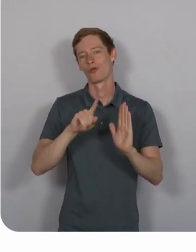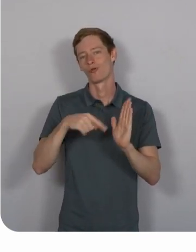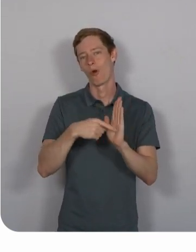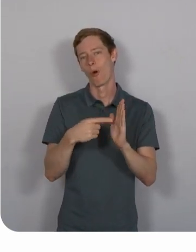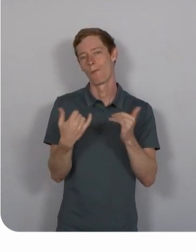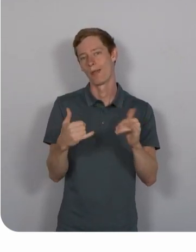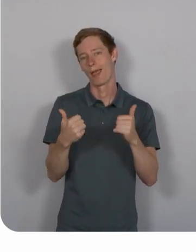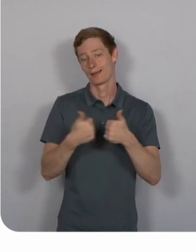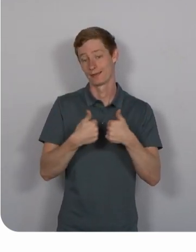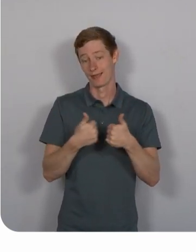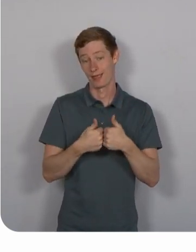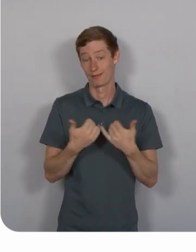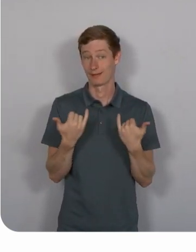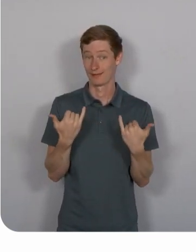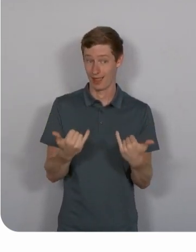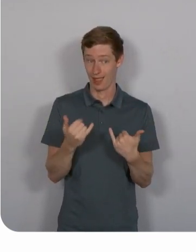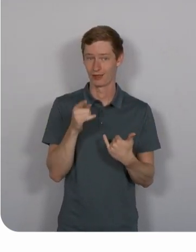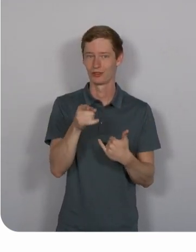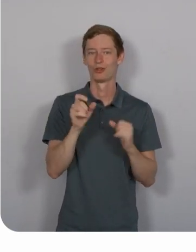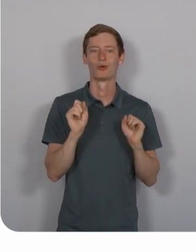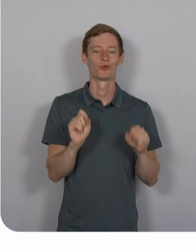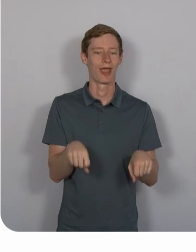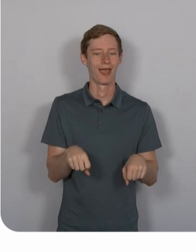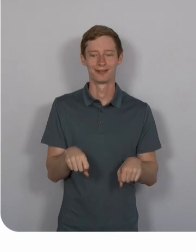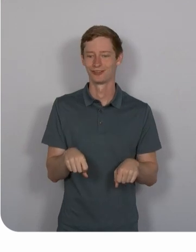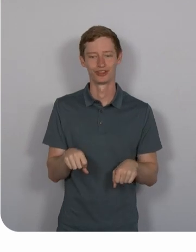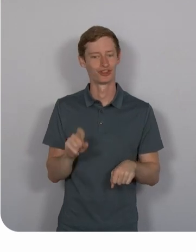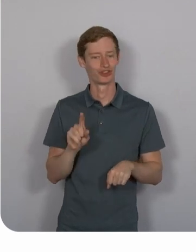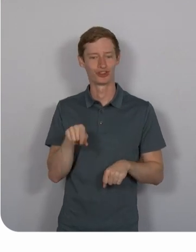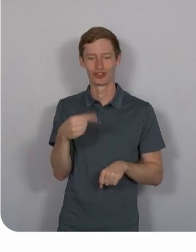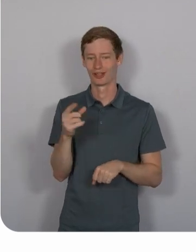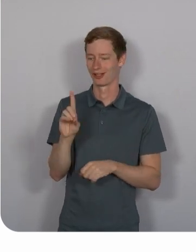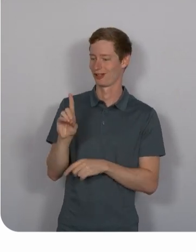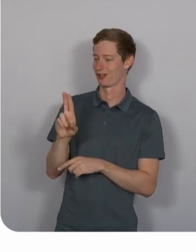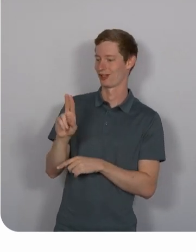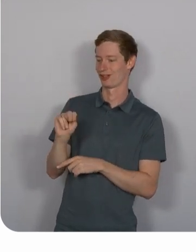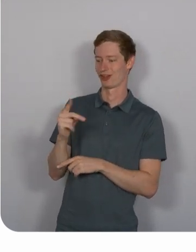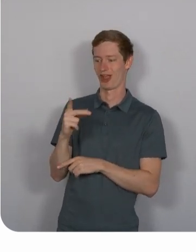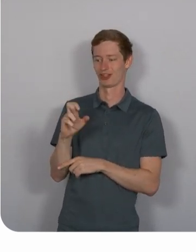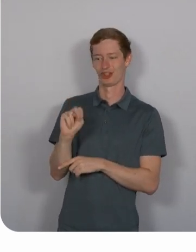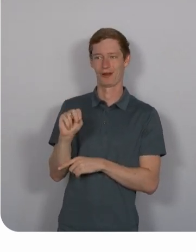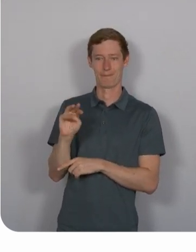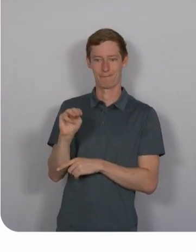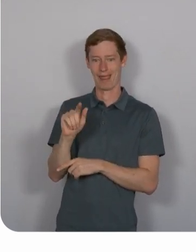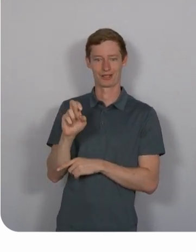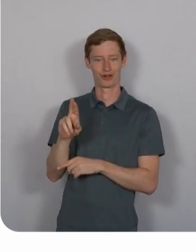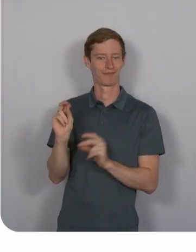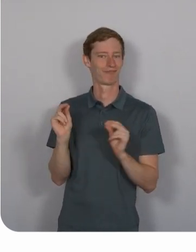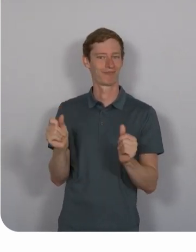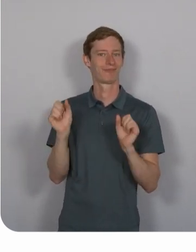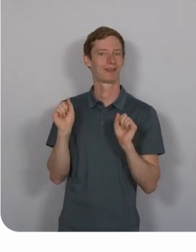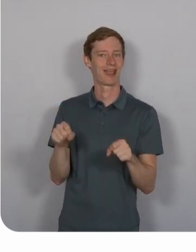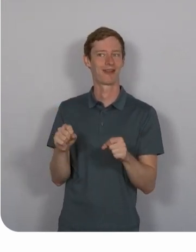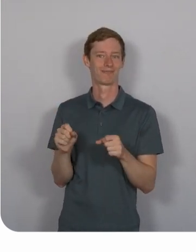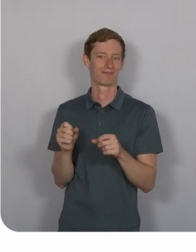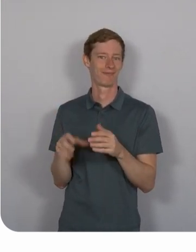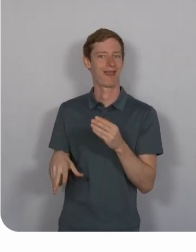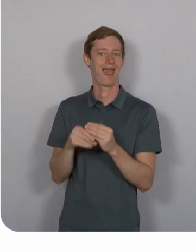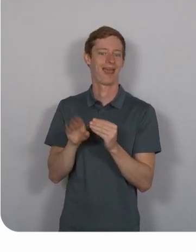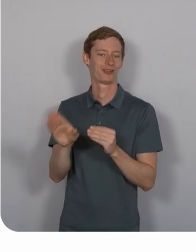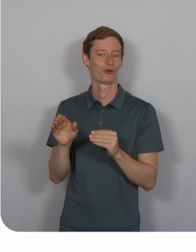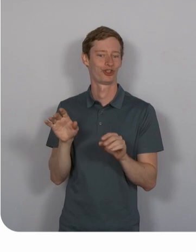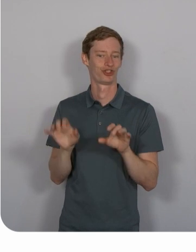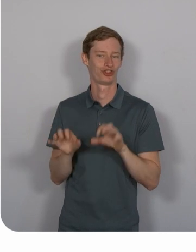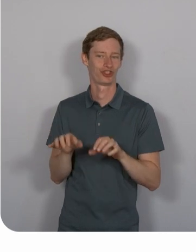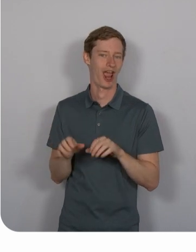game. Well, now you can just drop the Dungeon Master into one of your chats, and let's check this guy